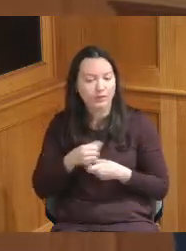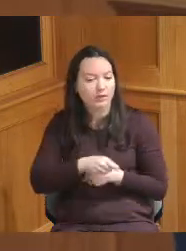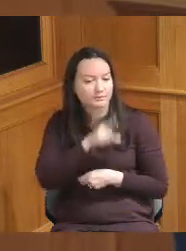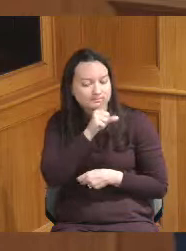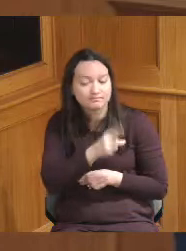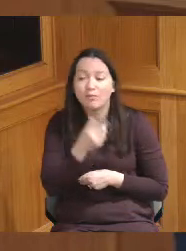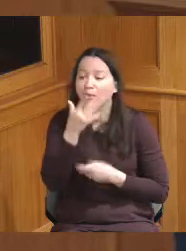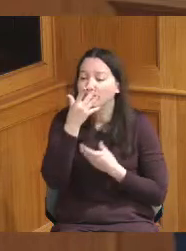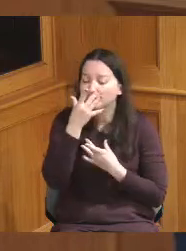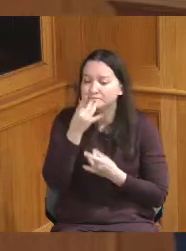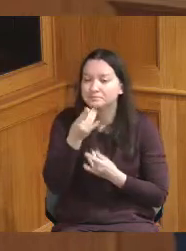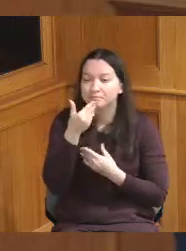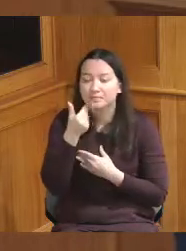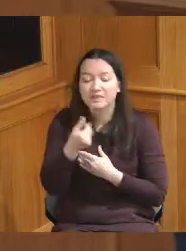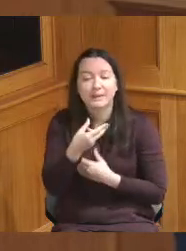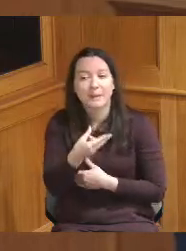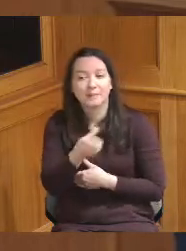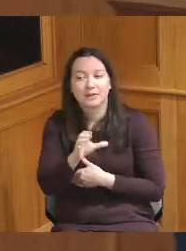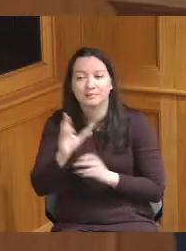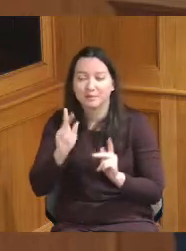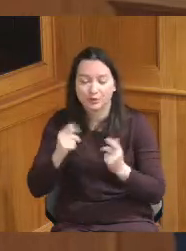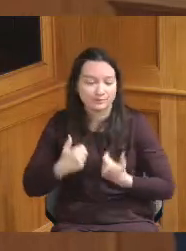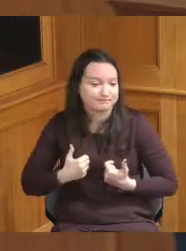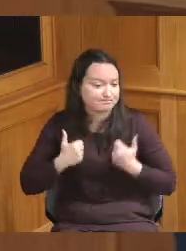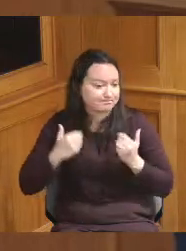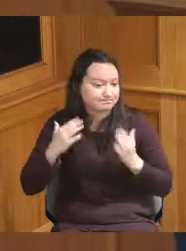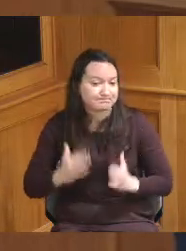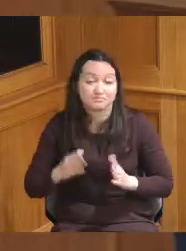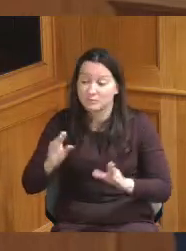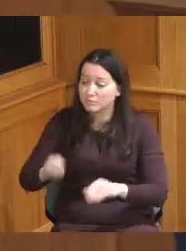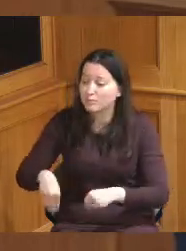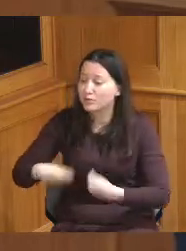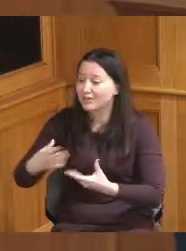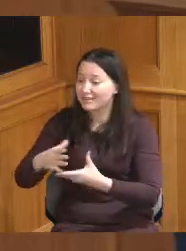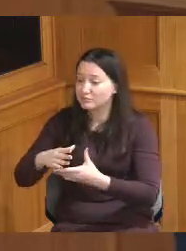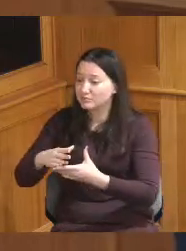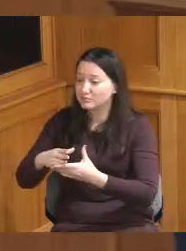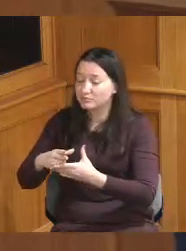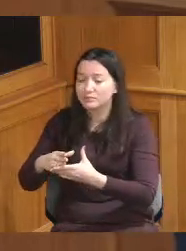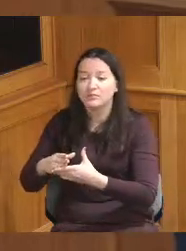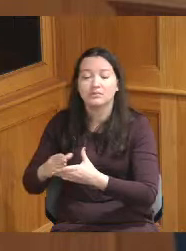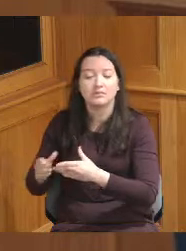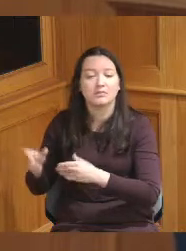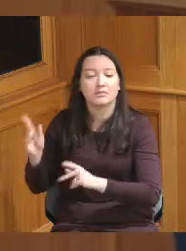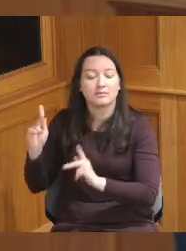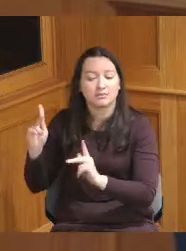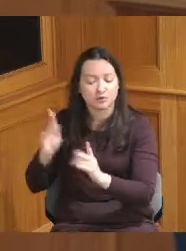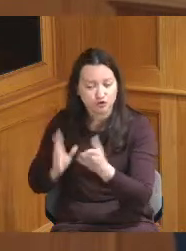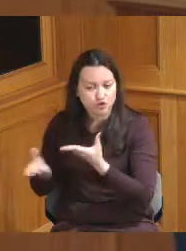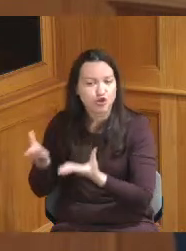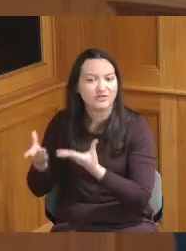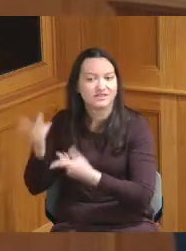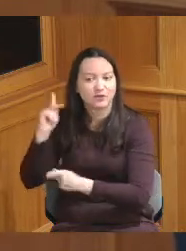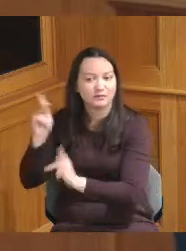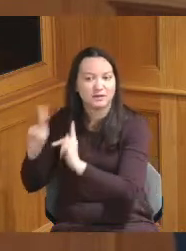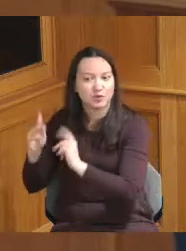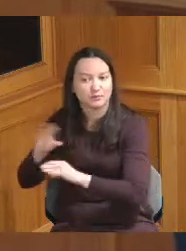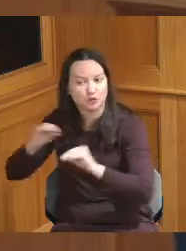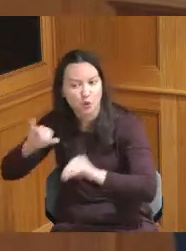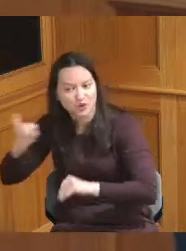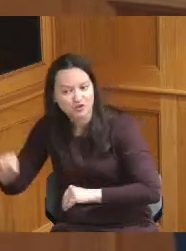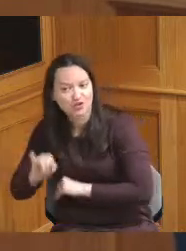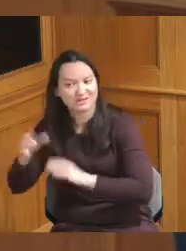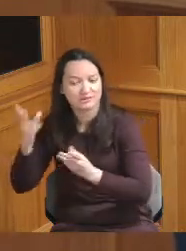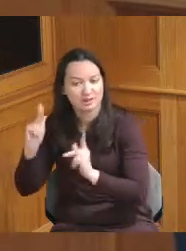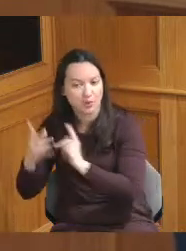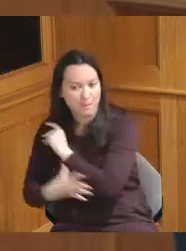and the interests of Hamilton County citizens to make sure we're providing as much indigent services and medical care as the levy possibly can, given